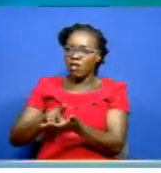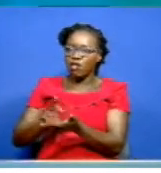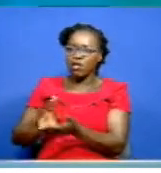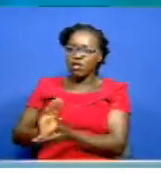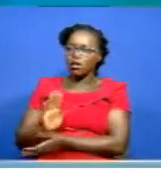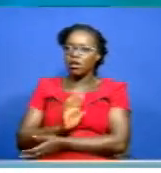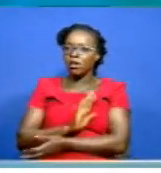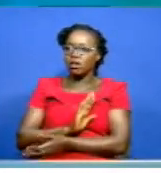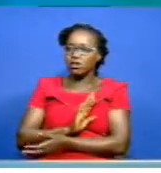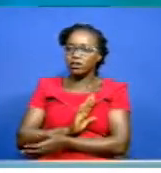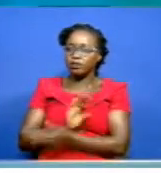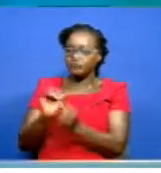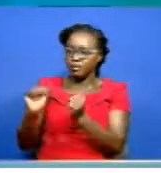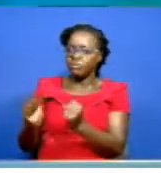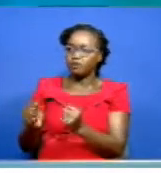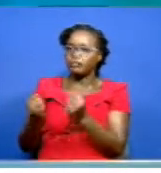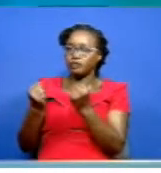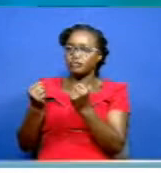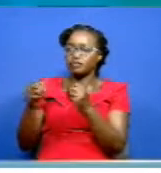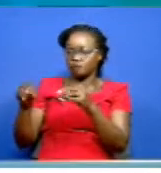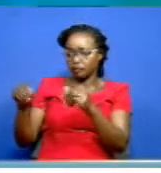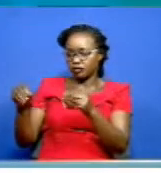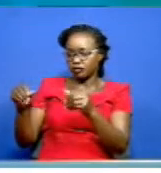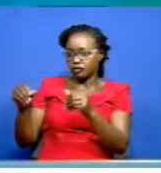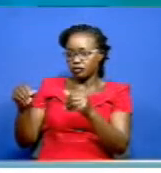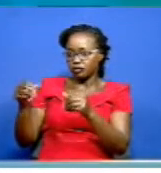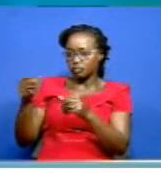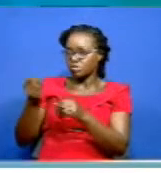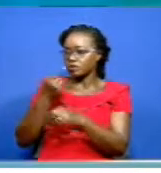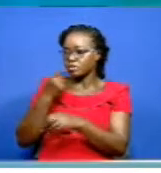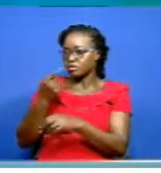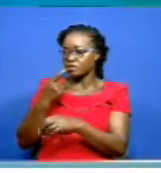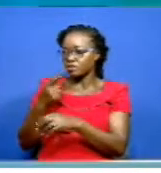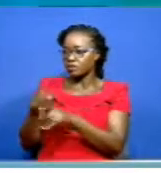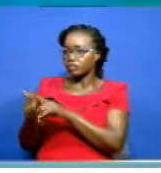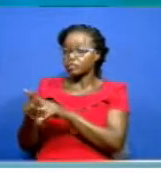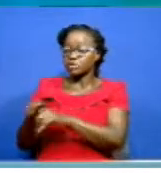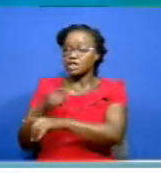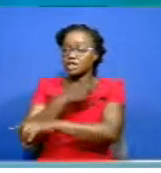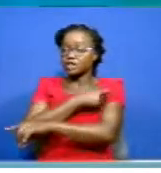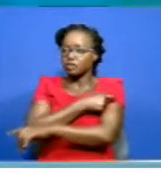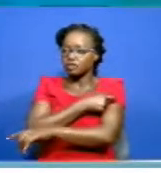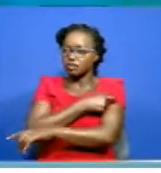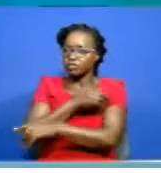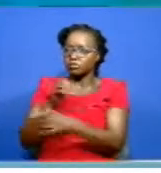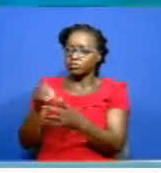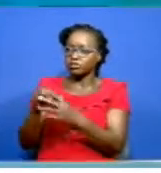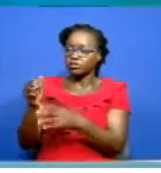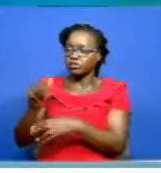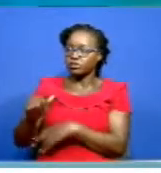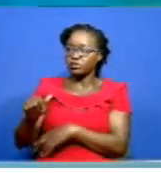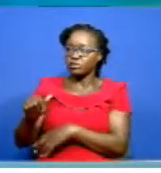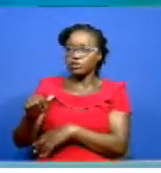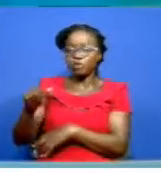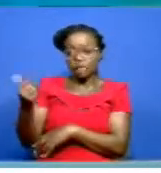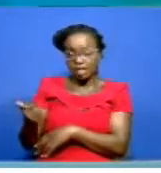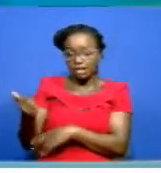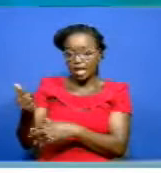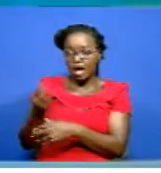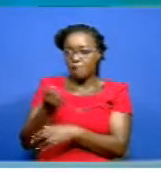diligence on the safety, efficacy, and quality of the medicine, as well as the vaccines or even other medicines and